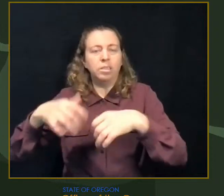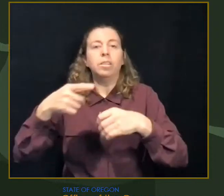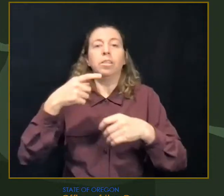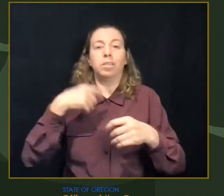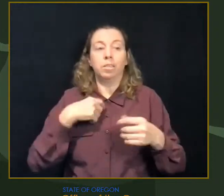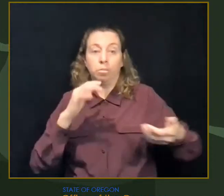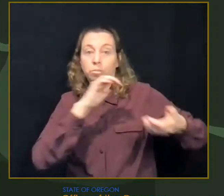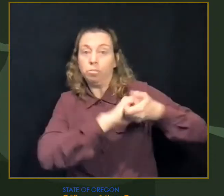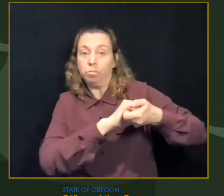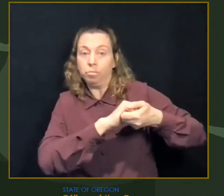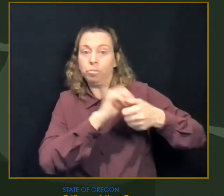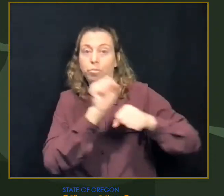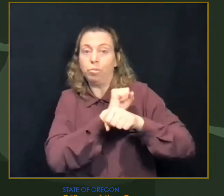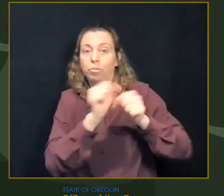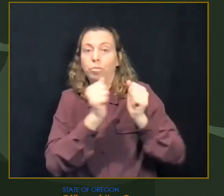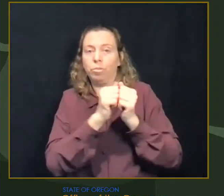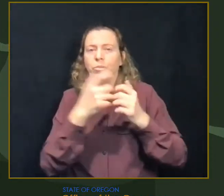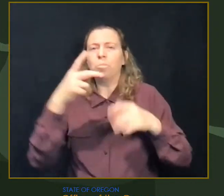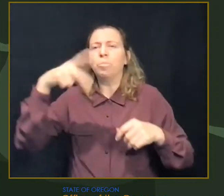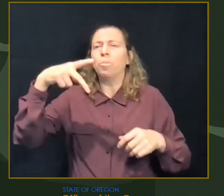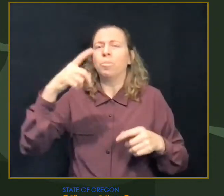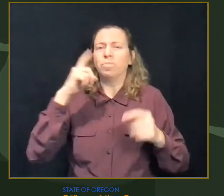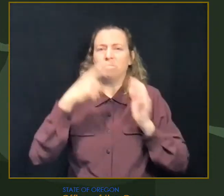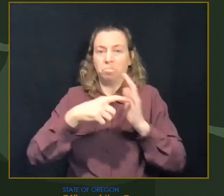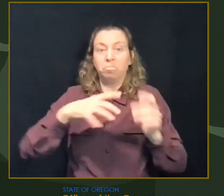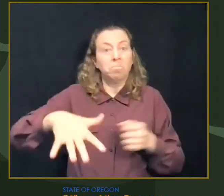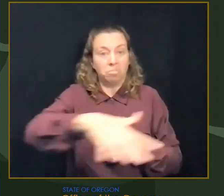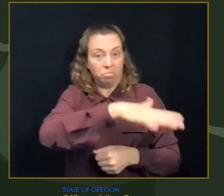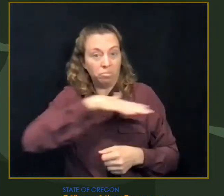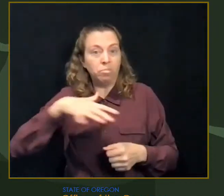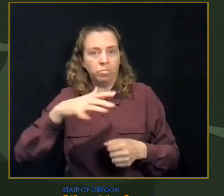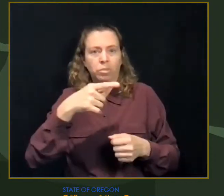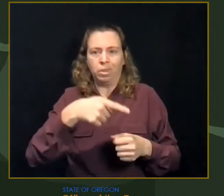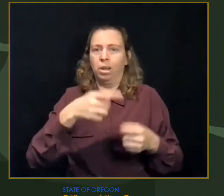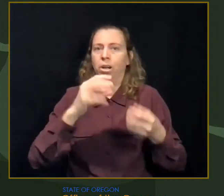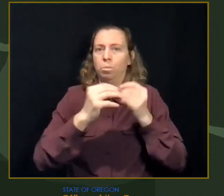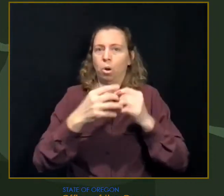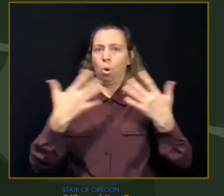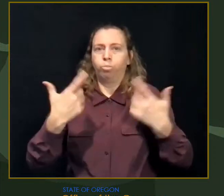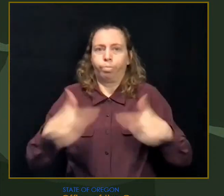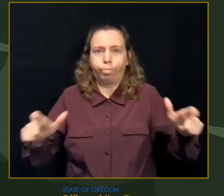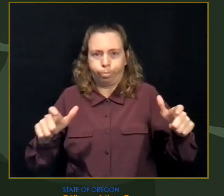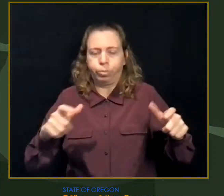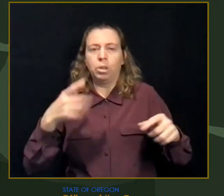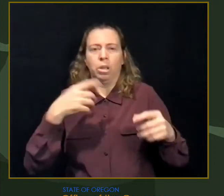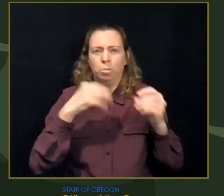metro area and broader, to begin getting more and more doses into those settings.